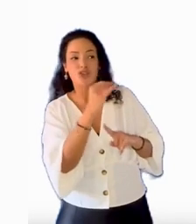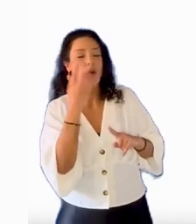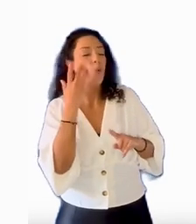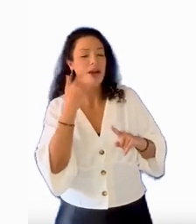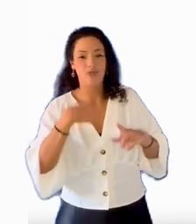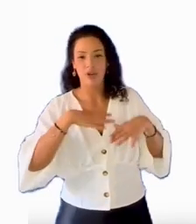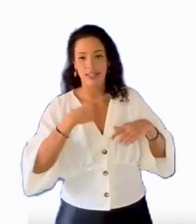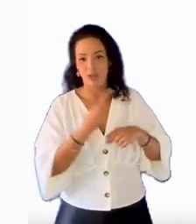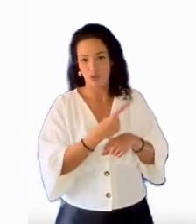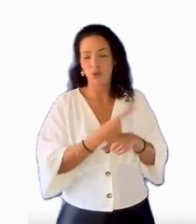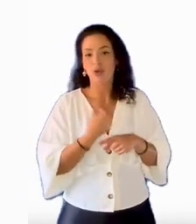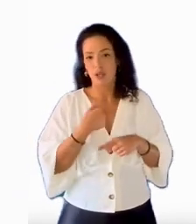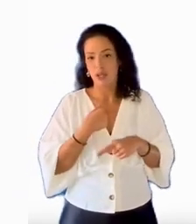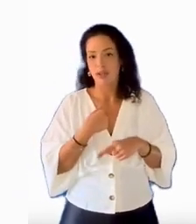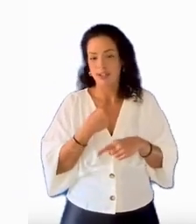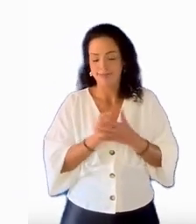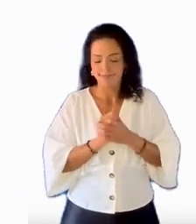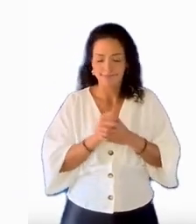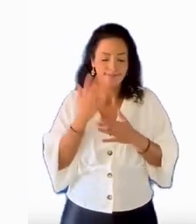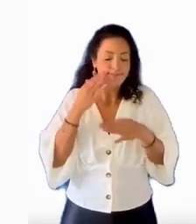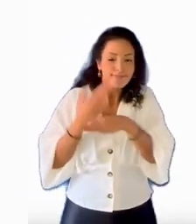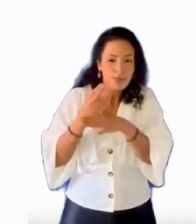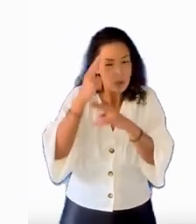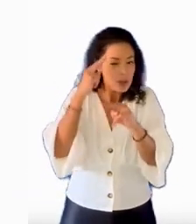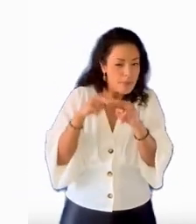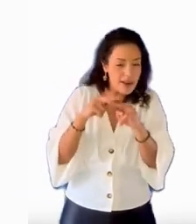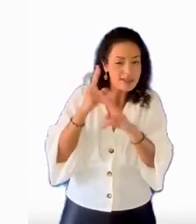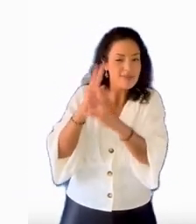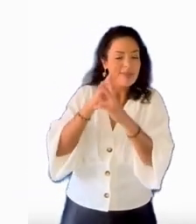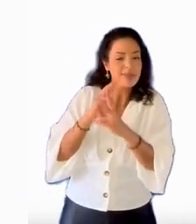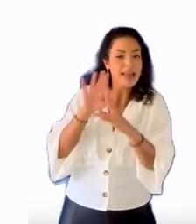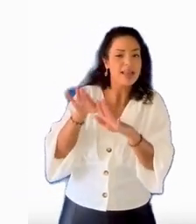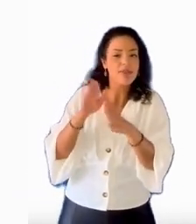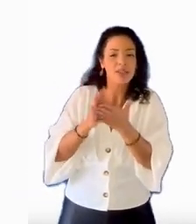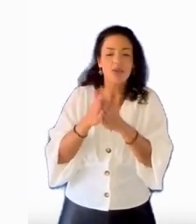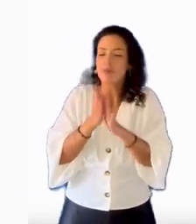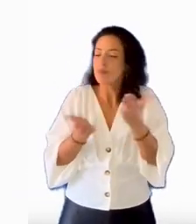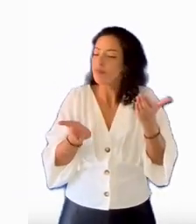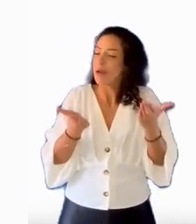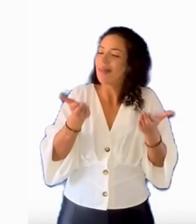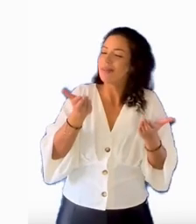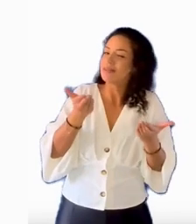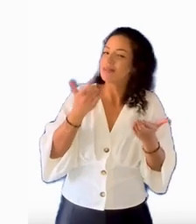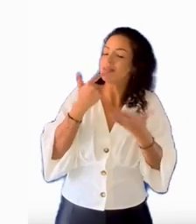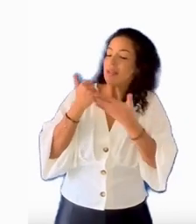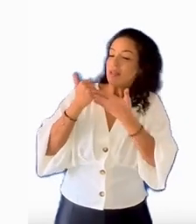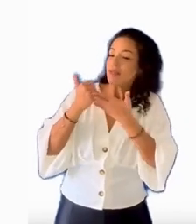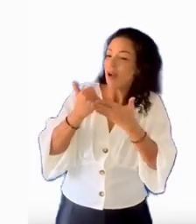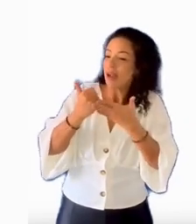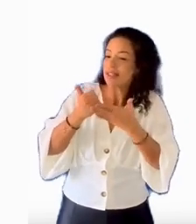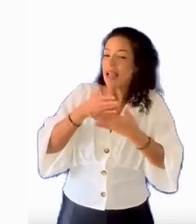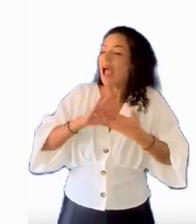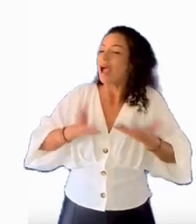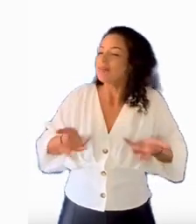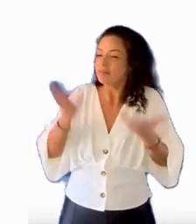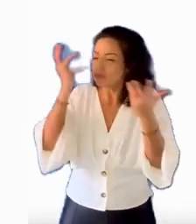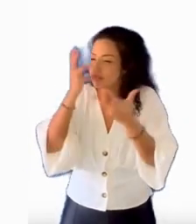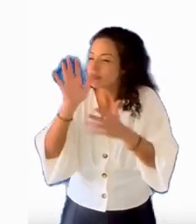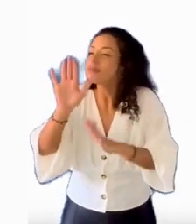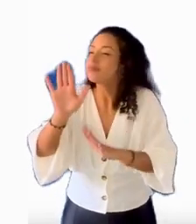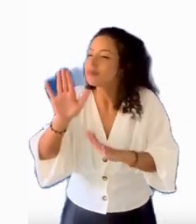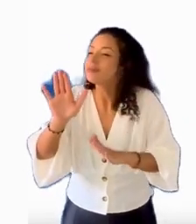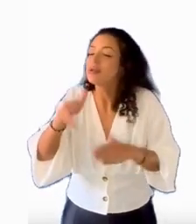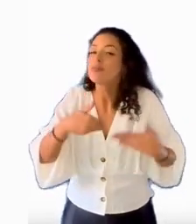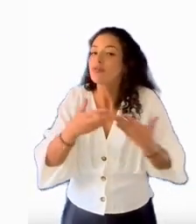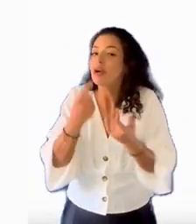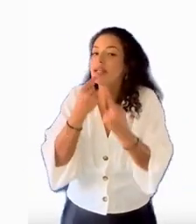talk. When working with parents and caregivers, it's a delicate balance between giving advice and offering reassurance, providing